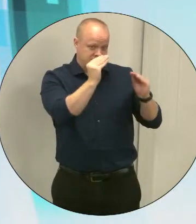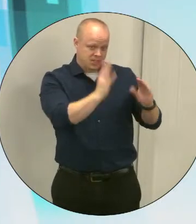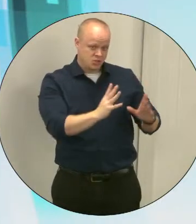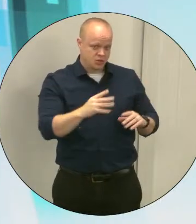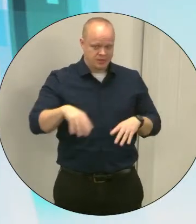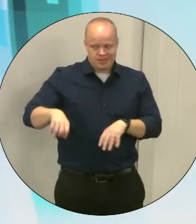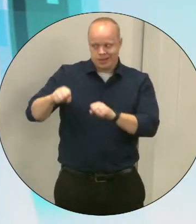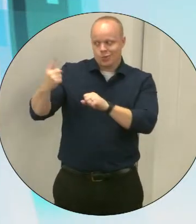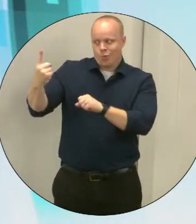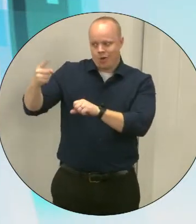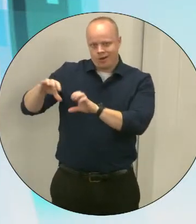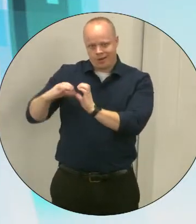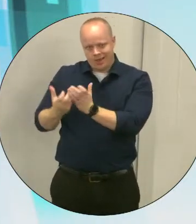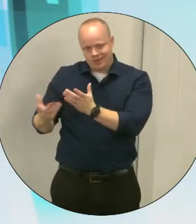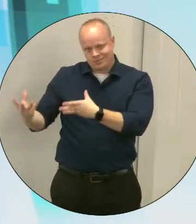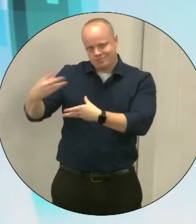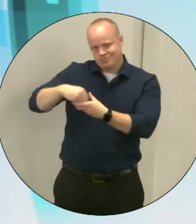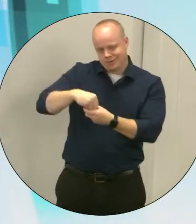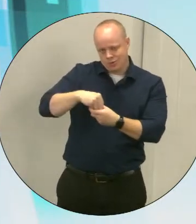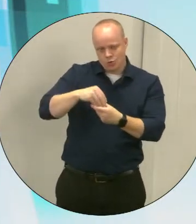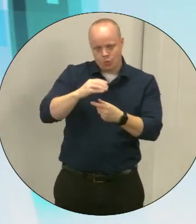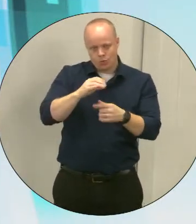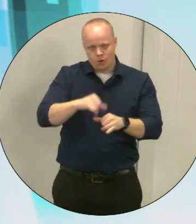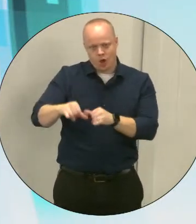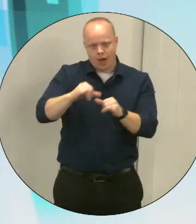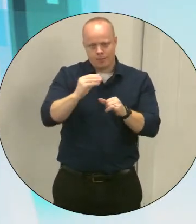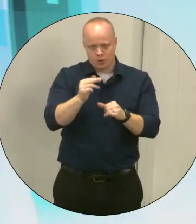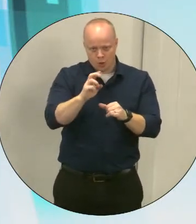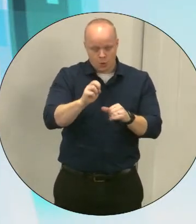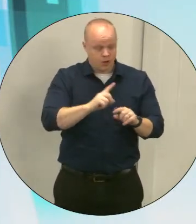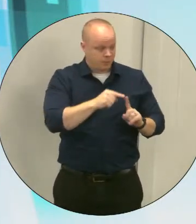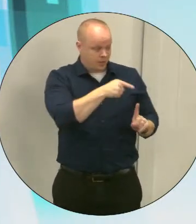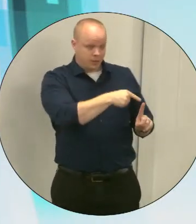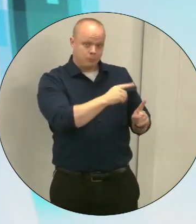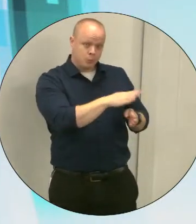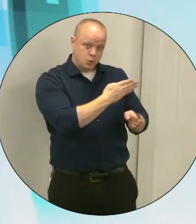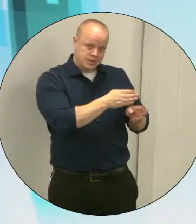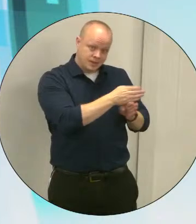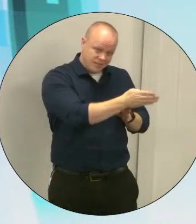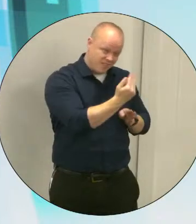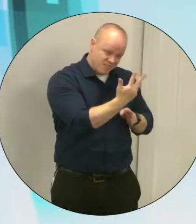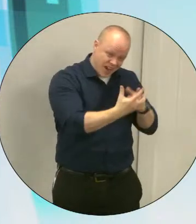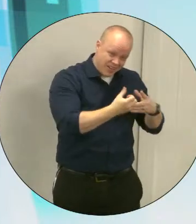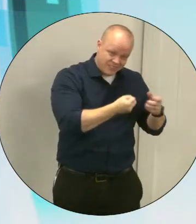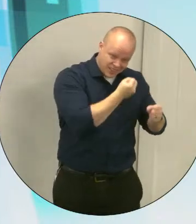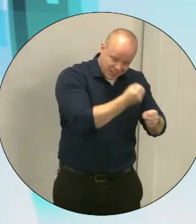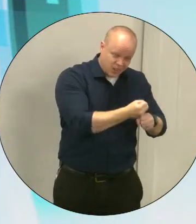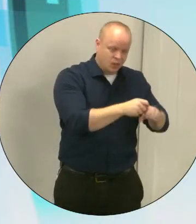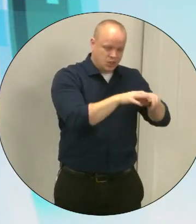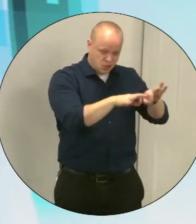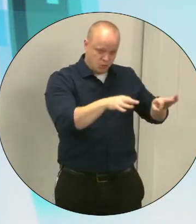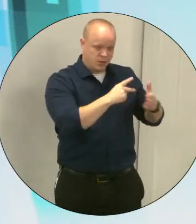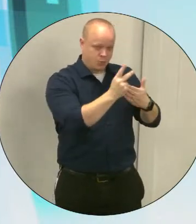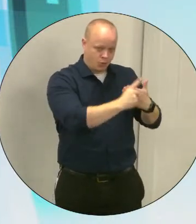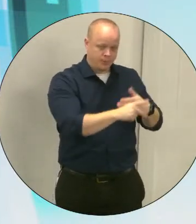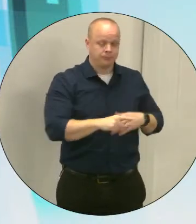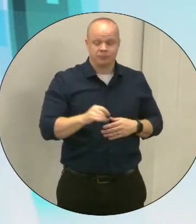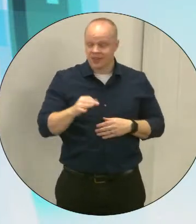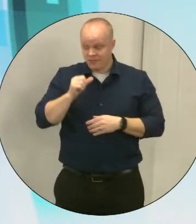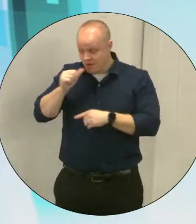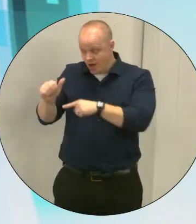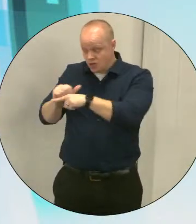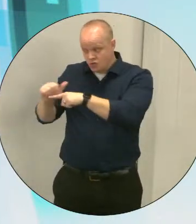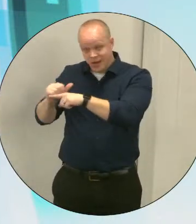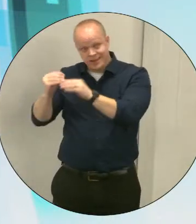in Common Core, whereas music education majors undergo a 5-year degree program. If untrained teachers continue